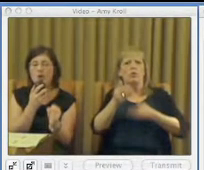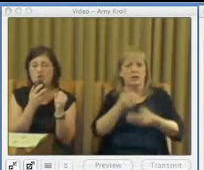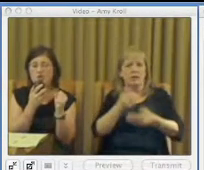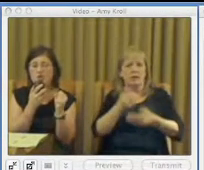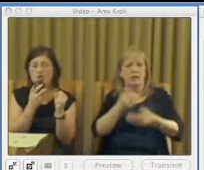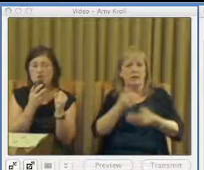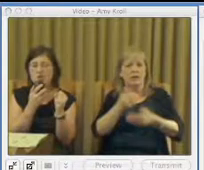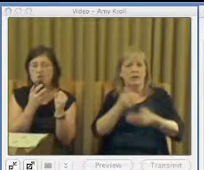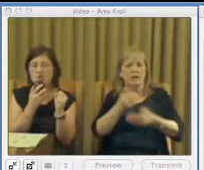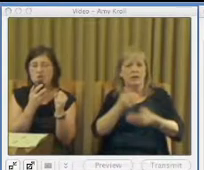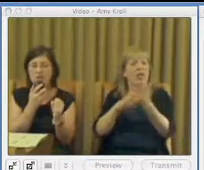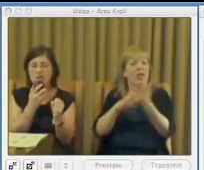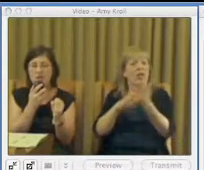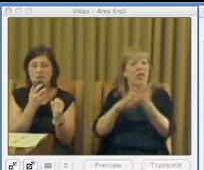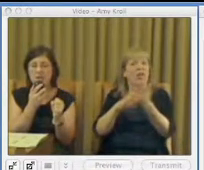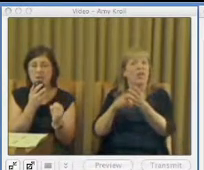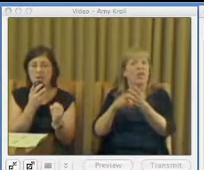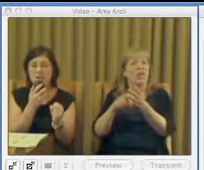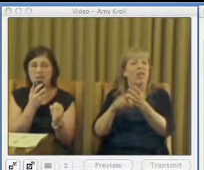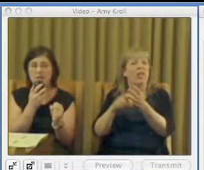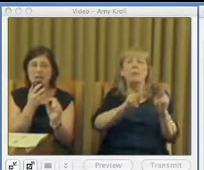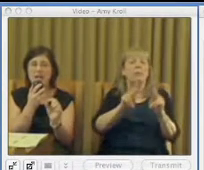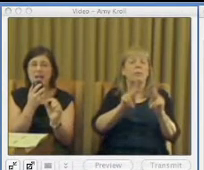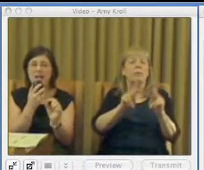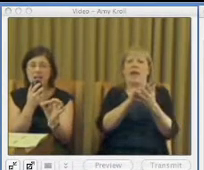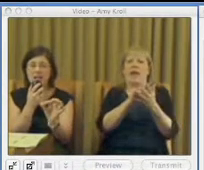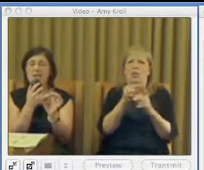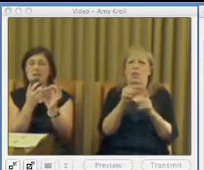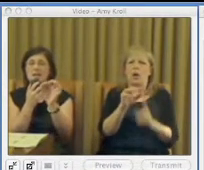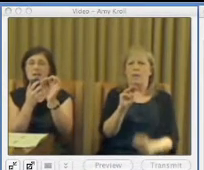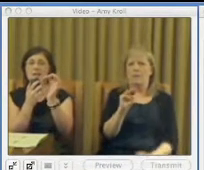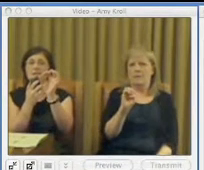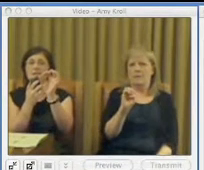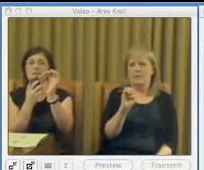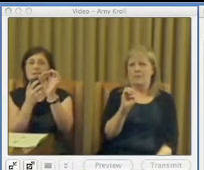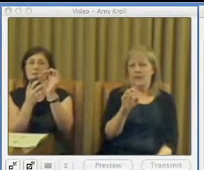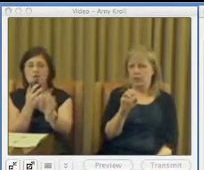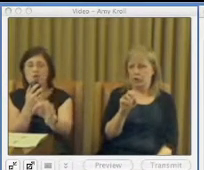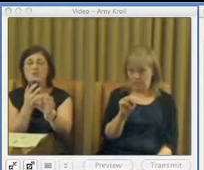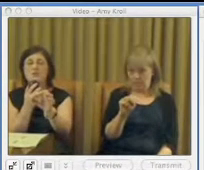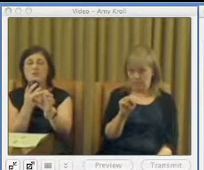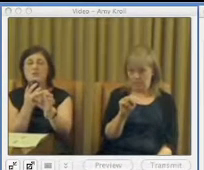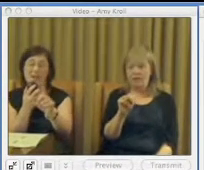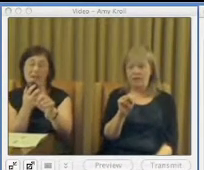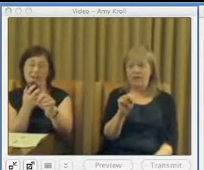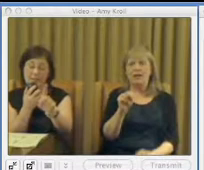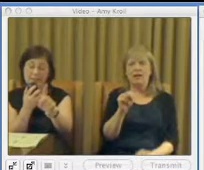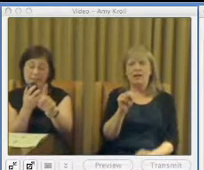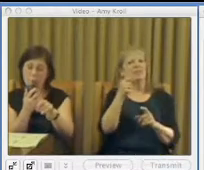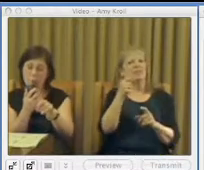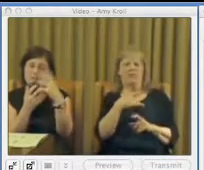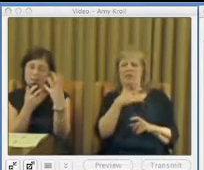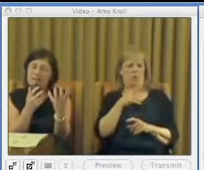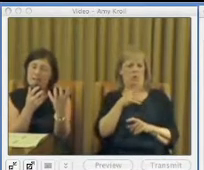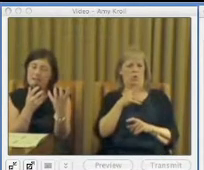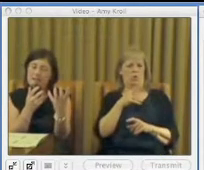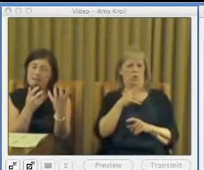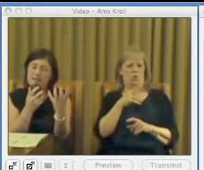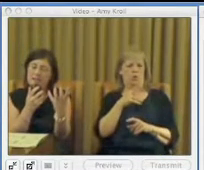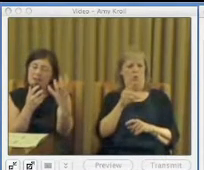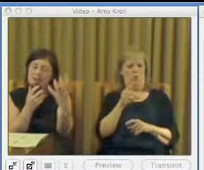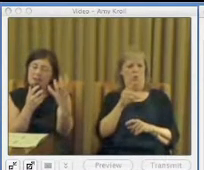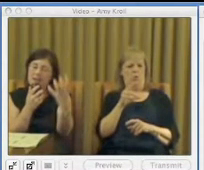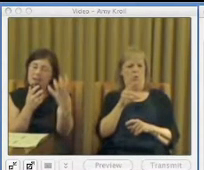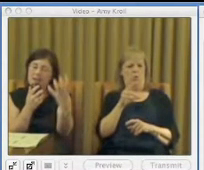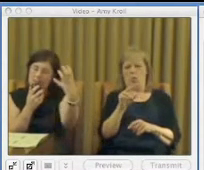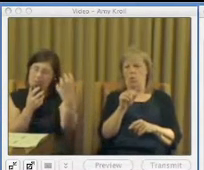strongly objected to the use of the term mediation because they did not see that it was the interpreter's role in the court.